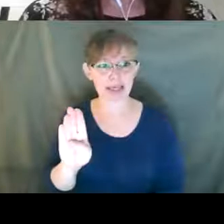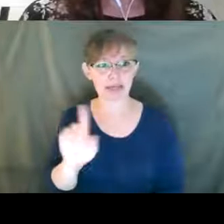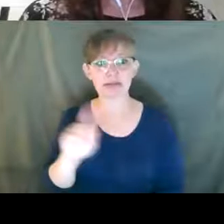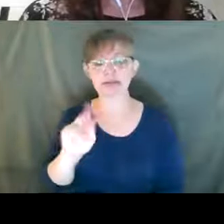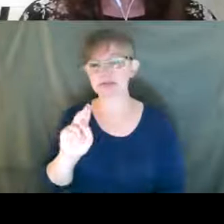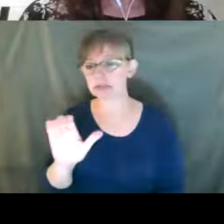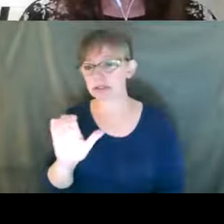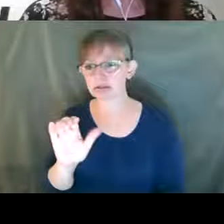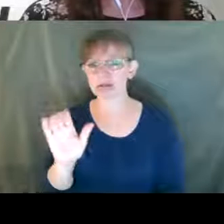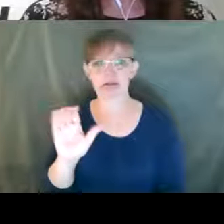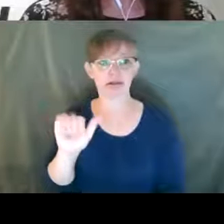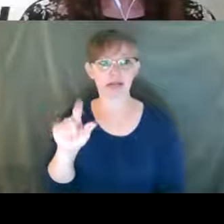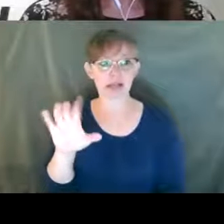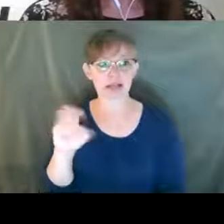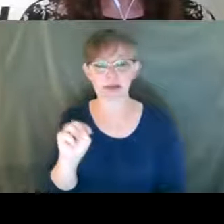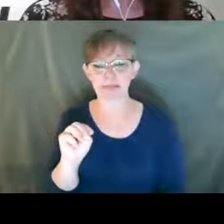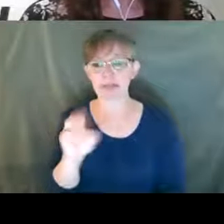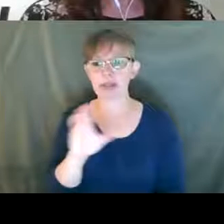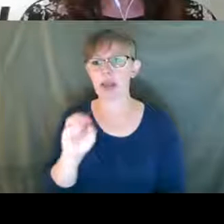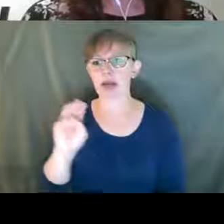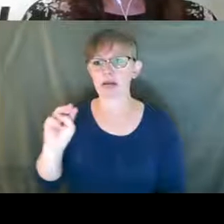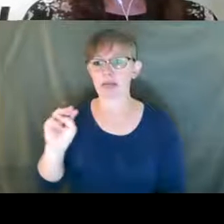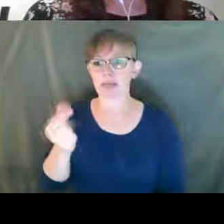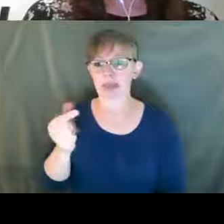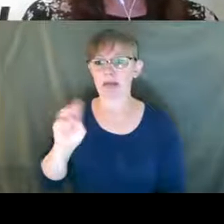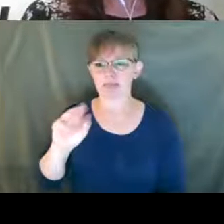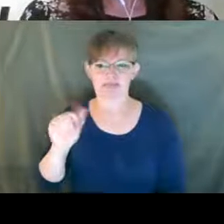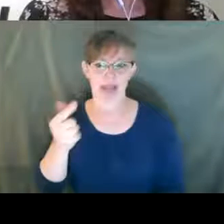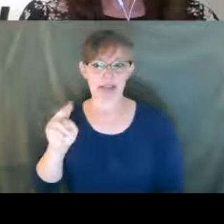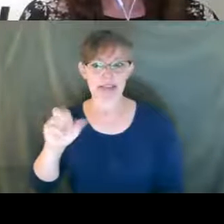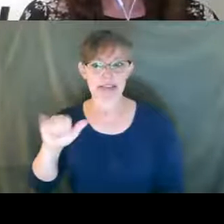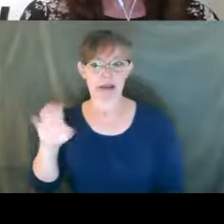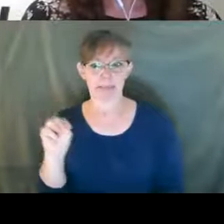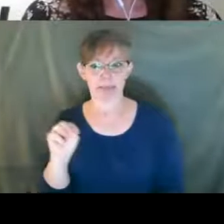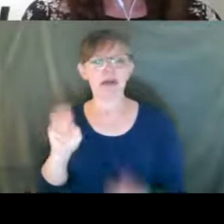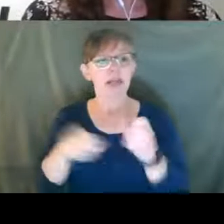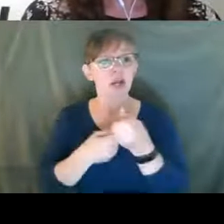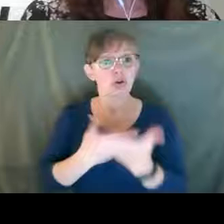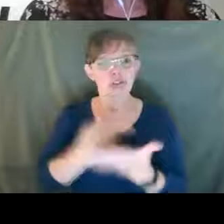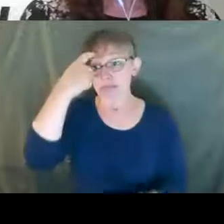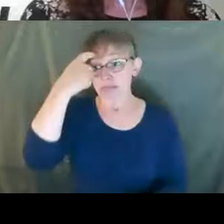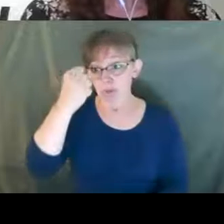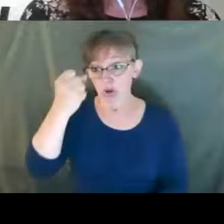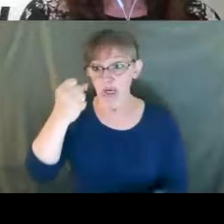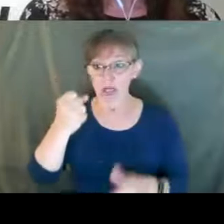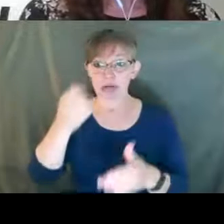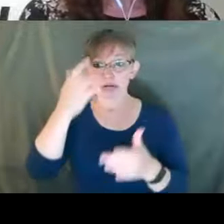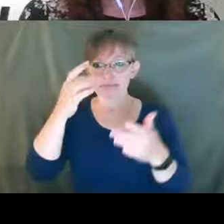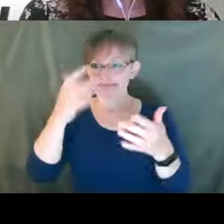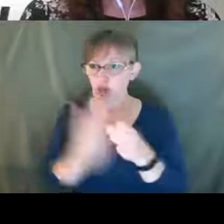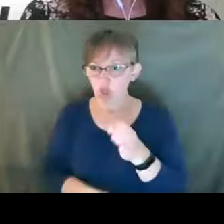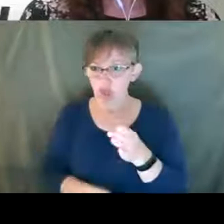and magnesium, which can lead to memory loss, depression, disorientation,